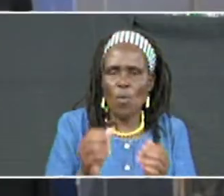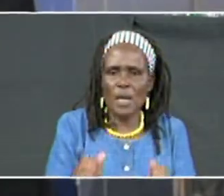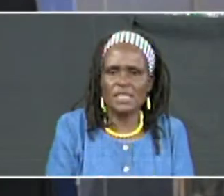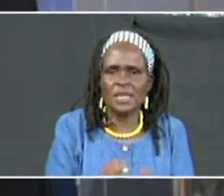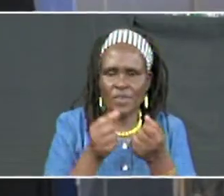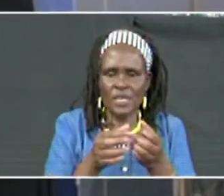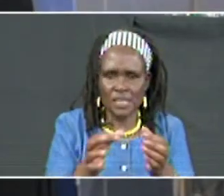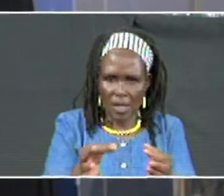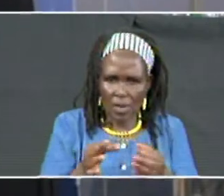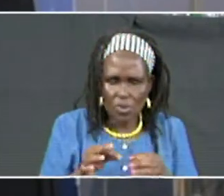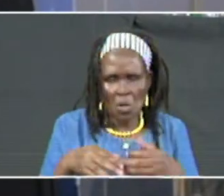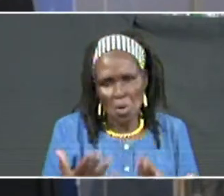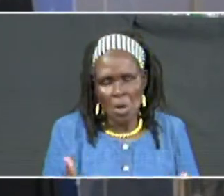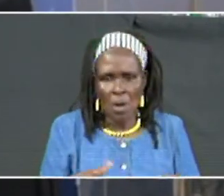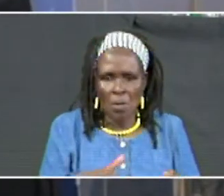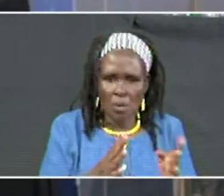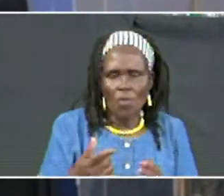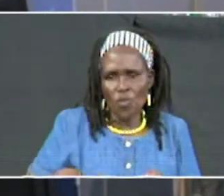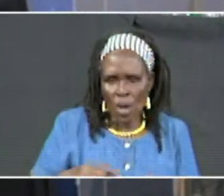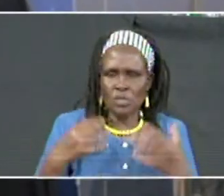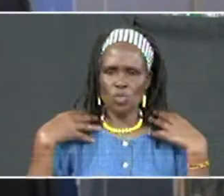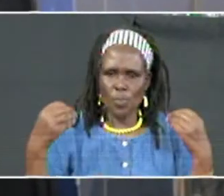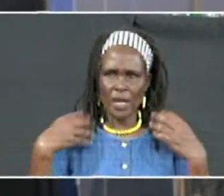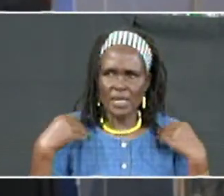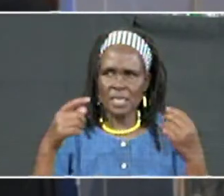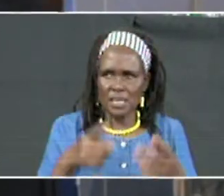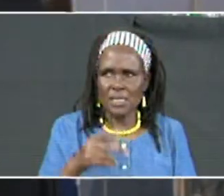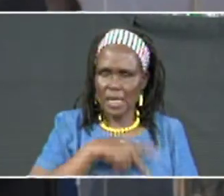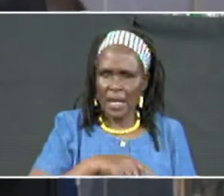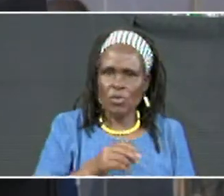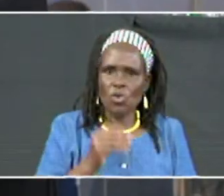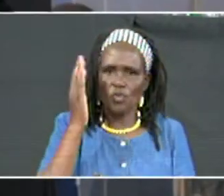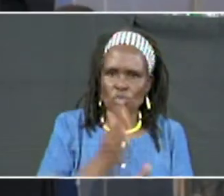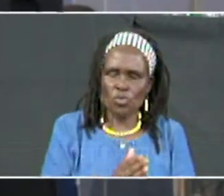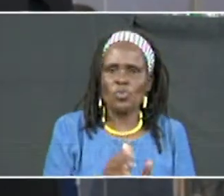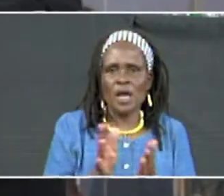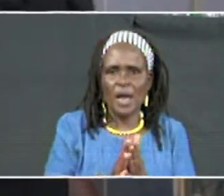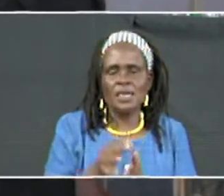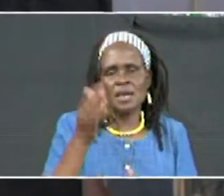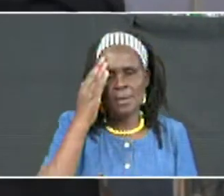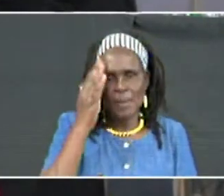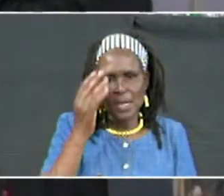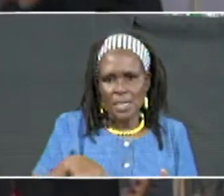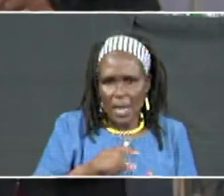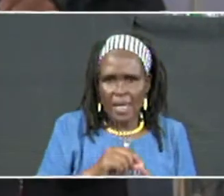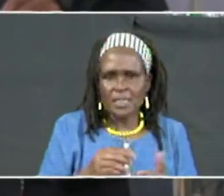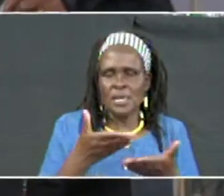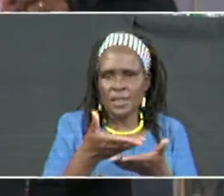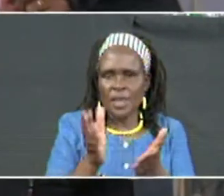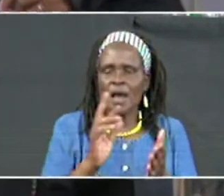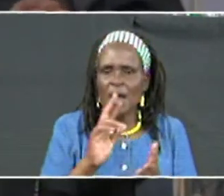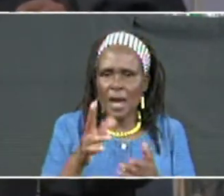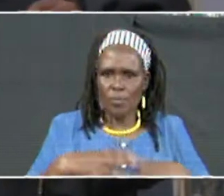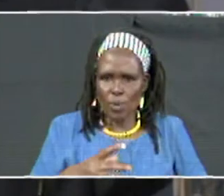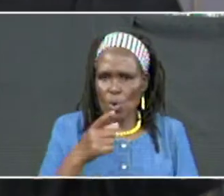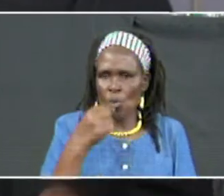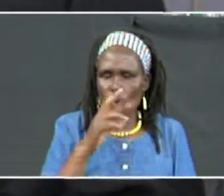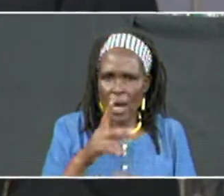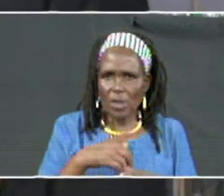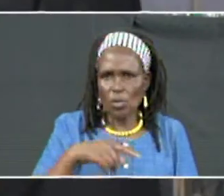us to practice this kind of true fasting that reminds us there are people who are going hungry and they are not